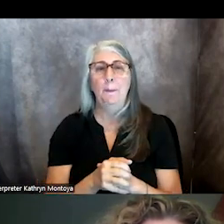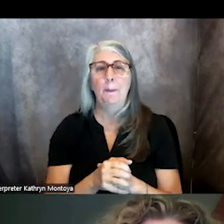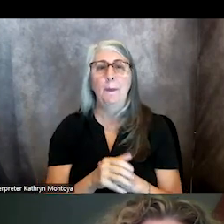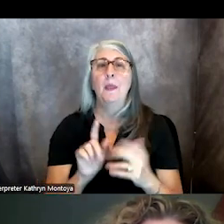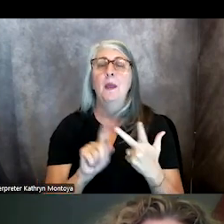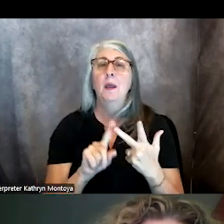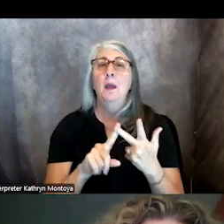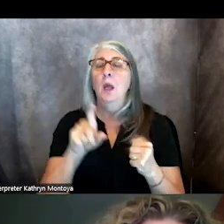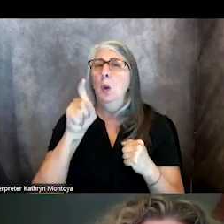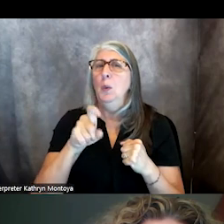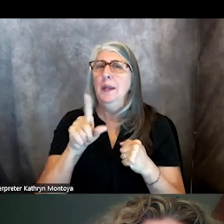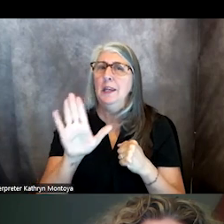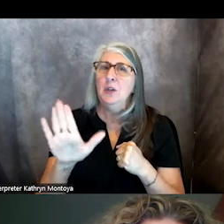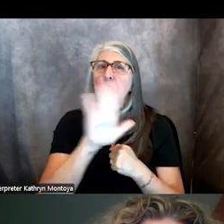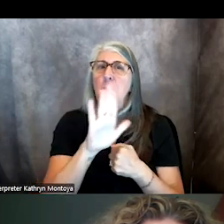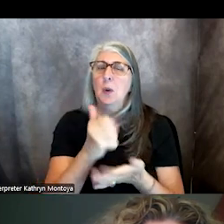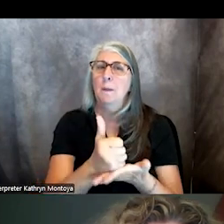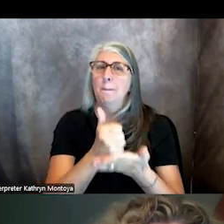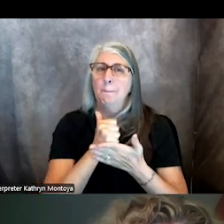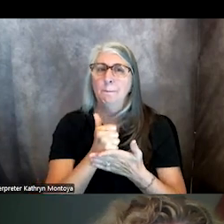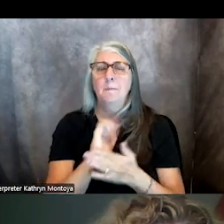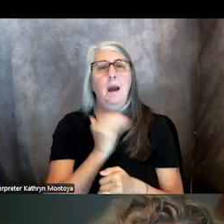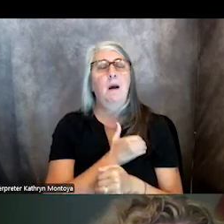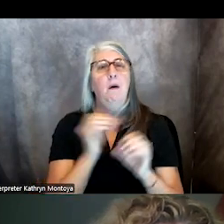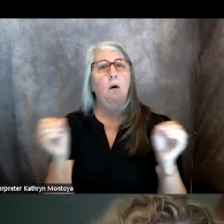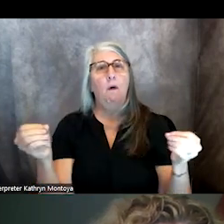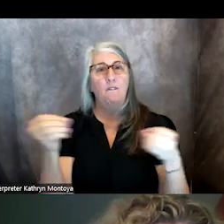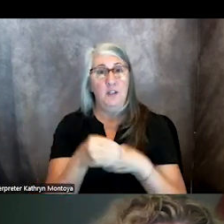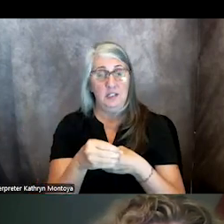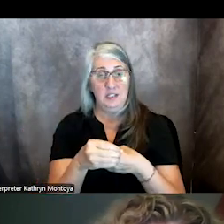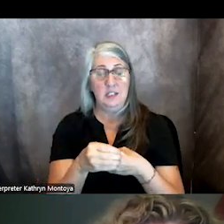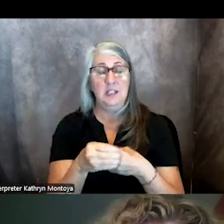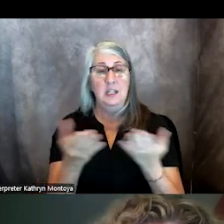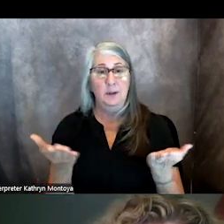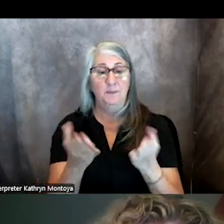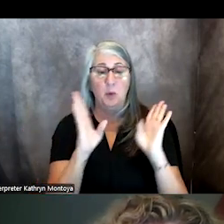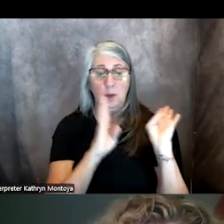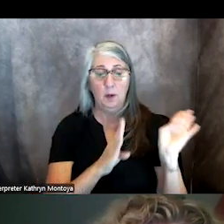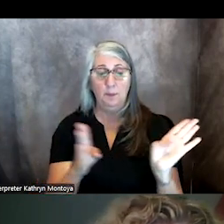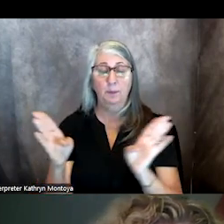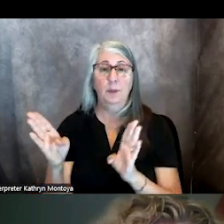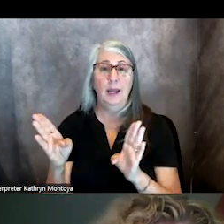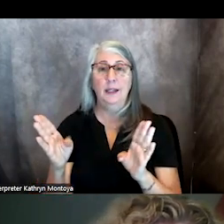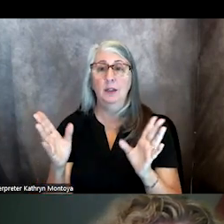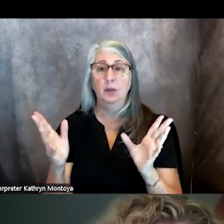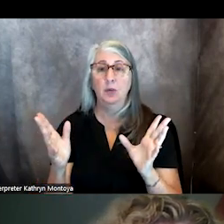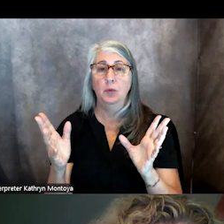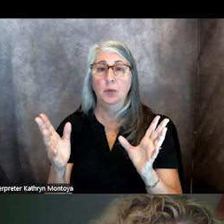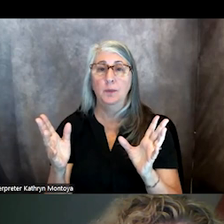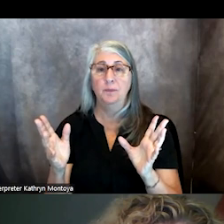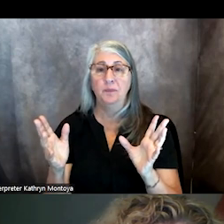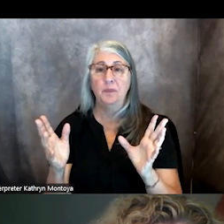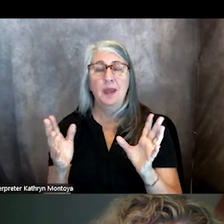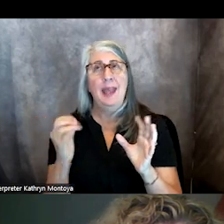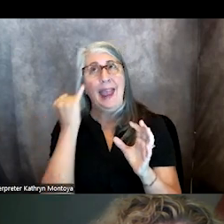participation. Our office is planning to If everything on all of the stars align